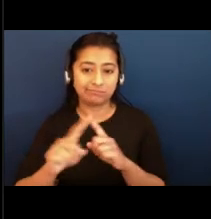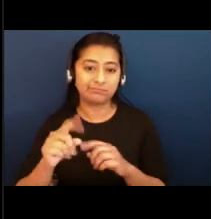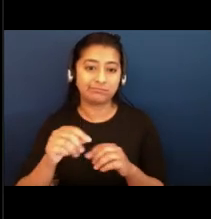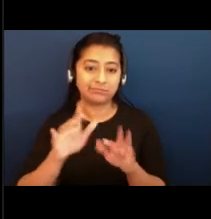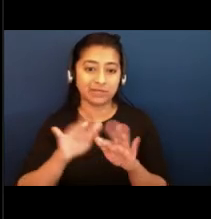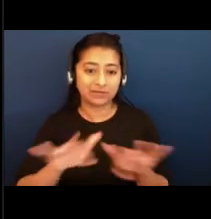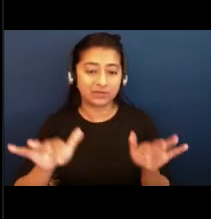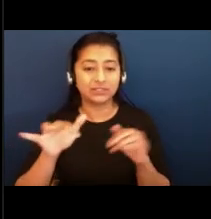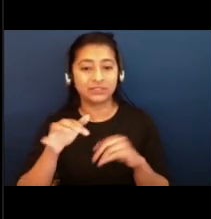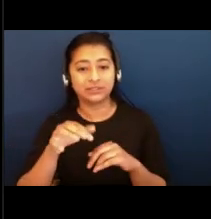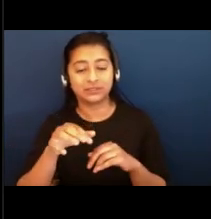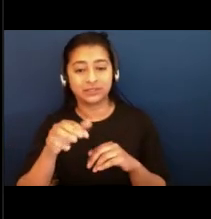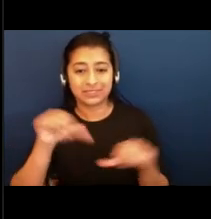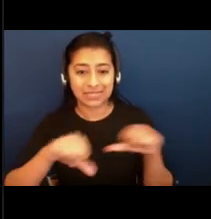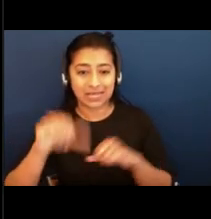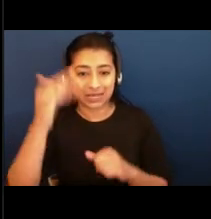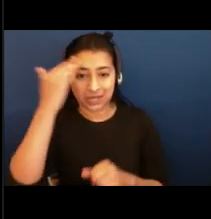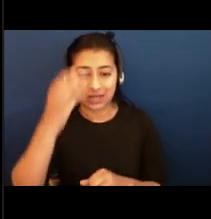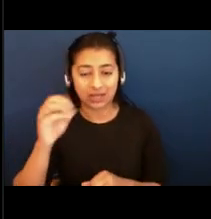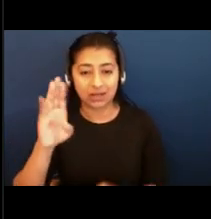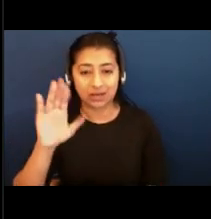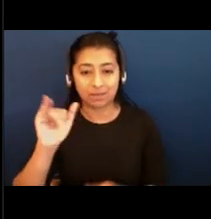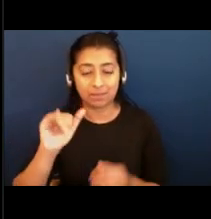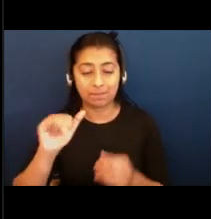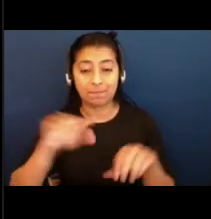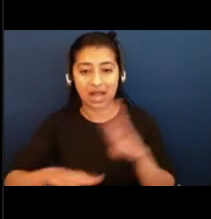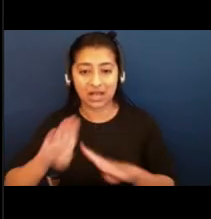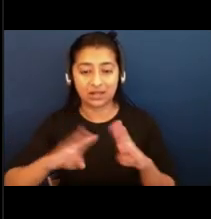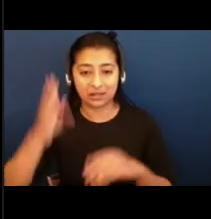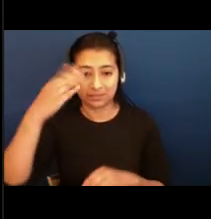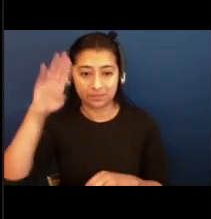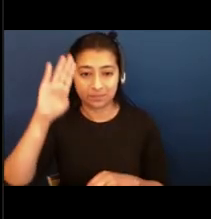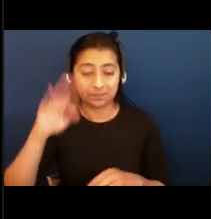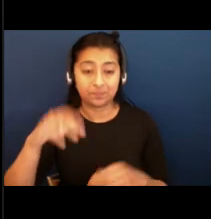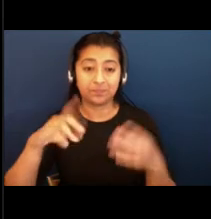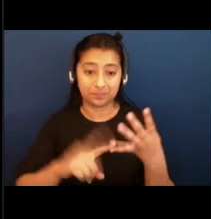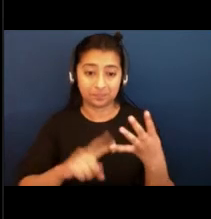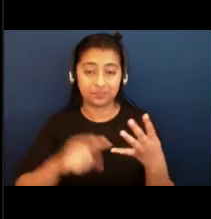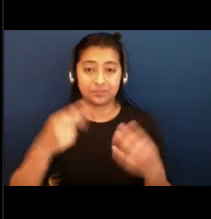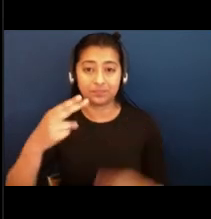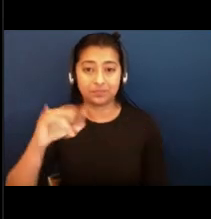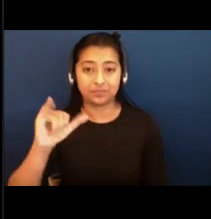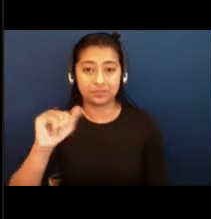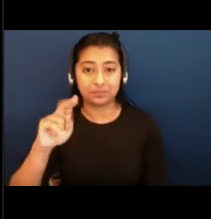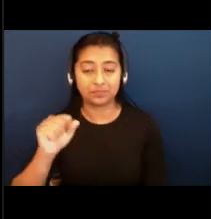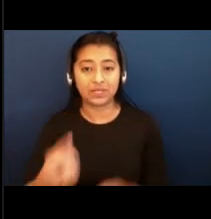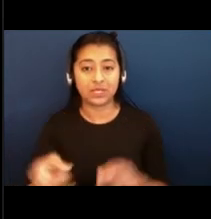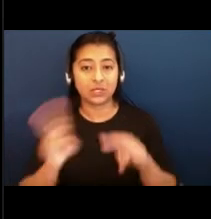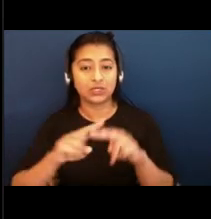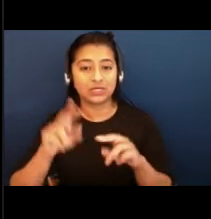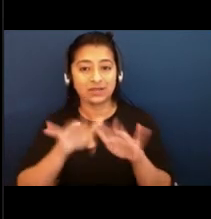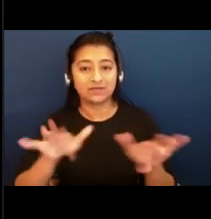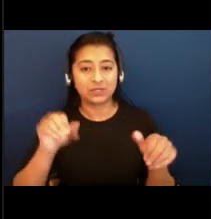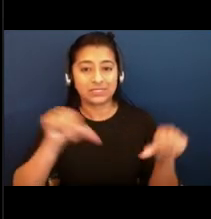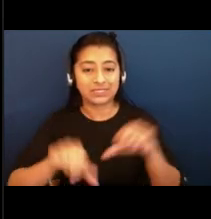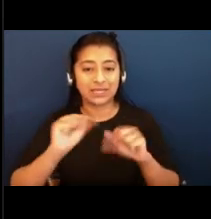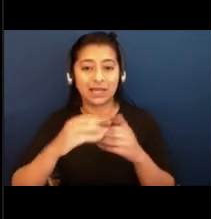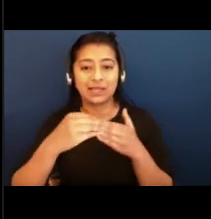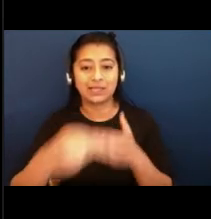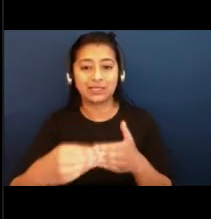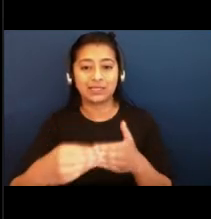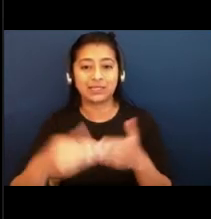anthropology. Haynes et al. 2020 notes that increasing the diversity in science can lead to new approaches for studying